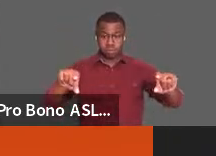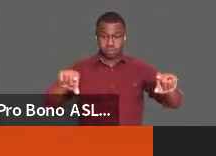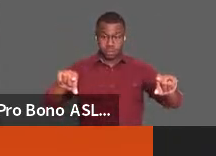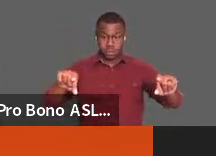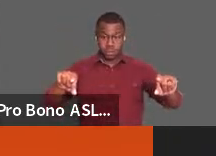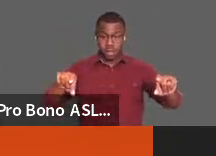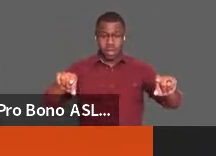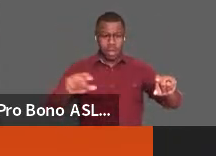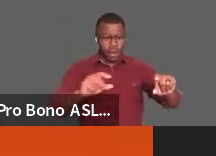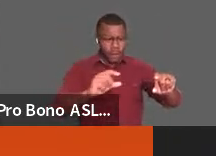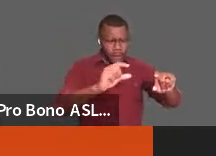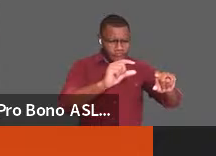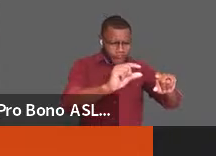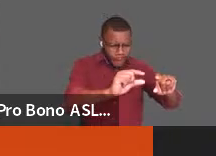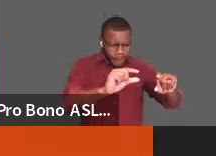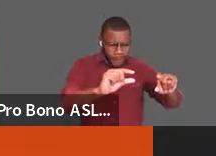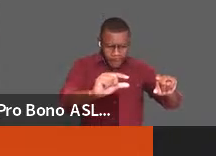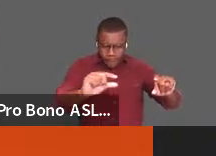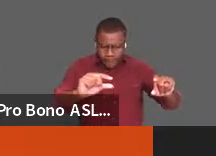see it.